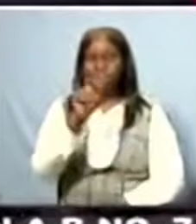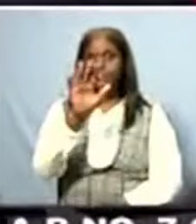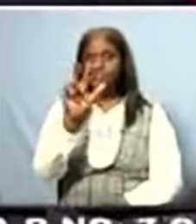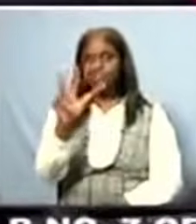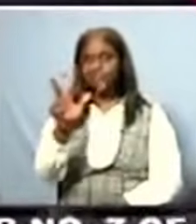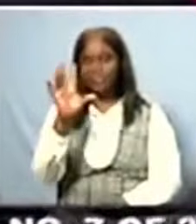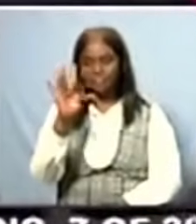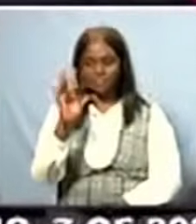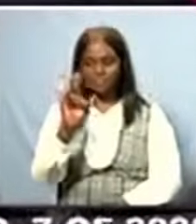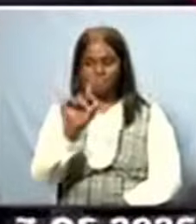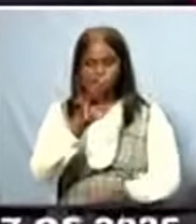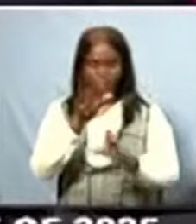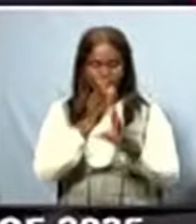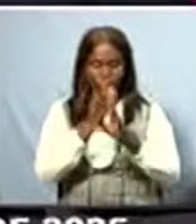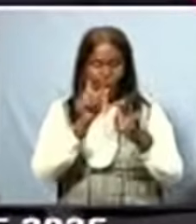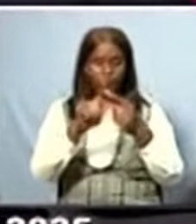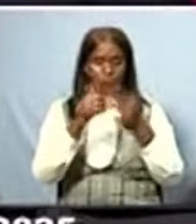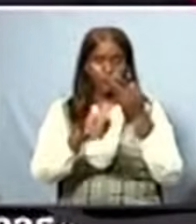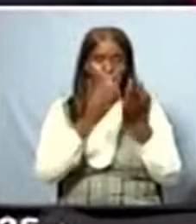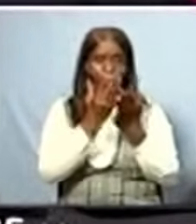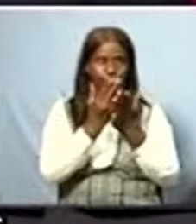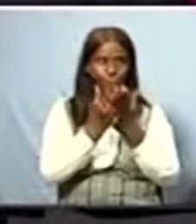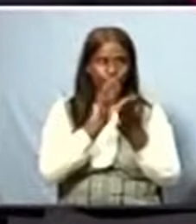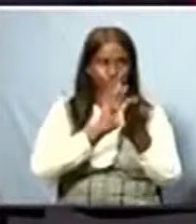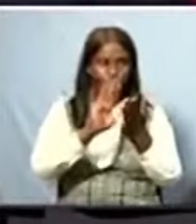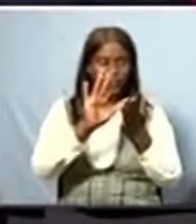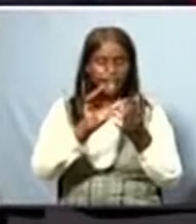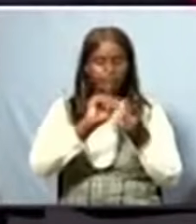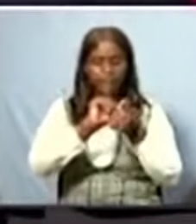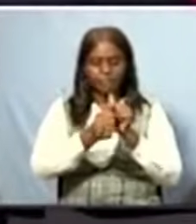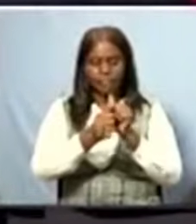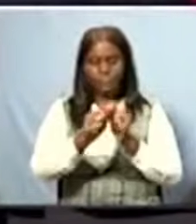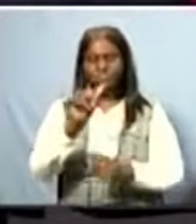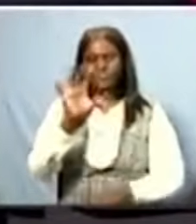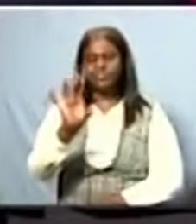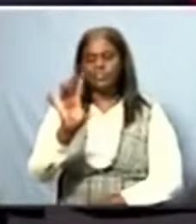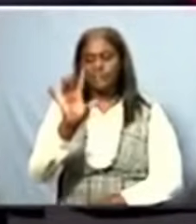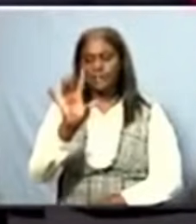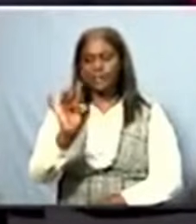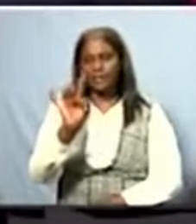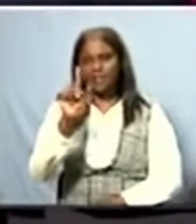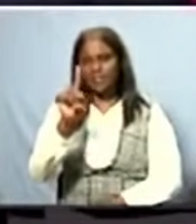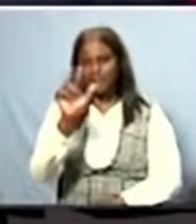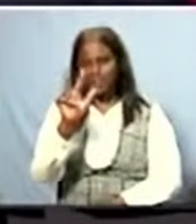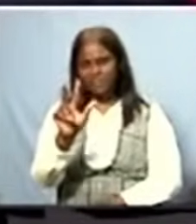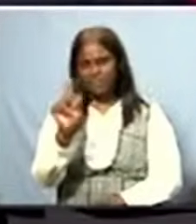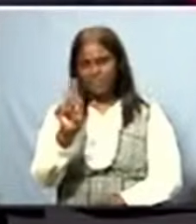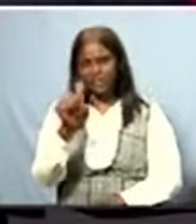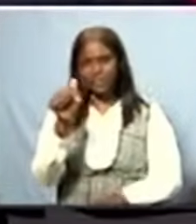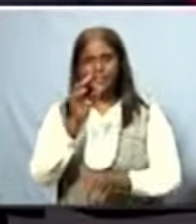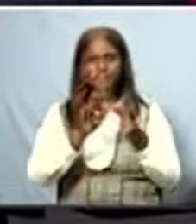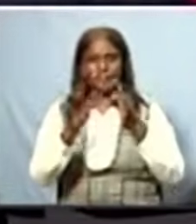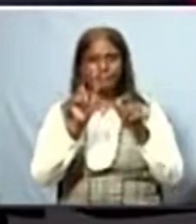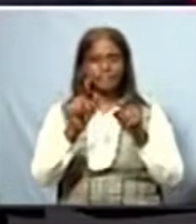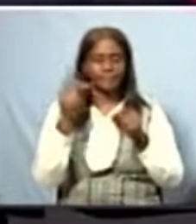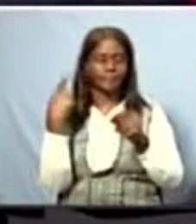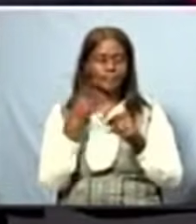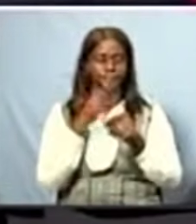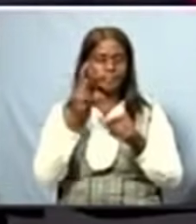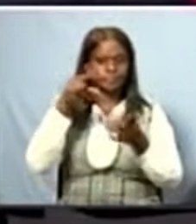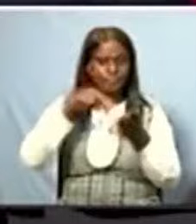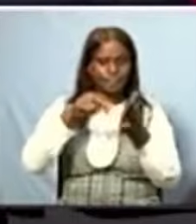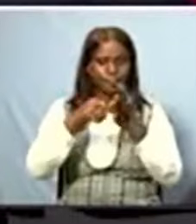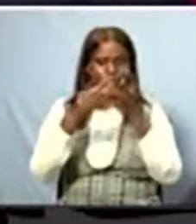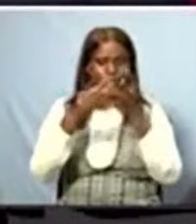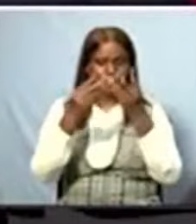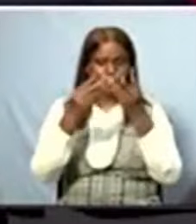153(7) relates to the proposed Article 81(3), where it stipulates that Parliament shall stand